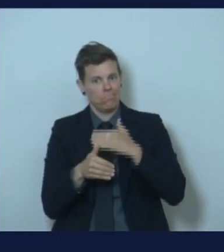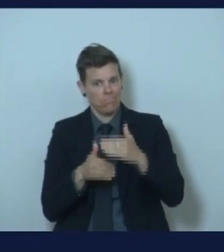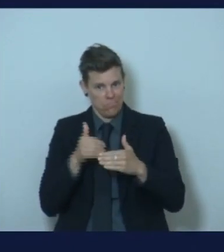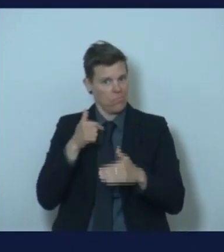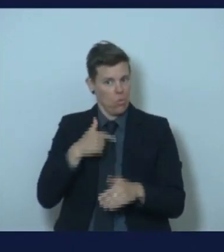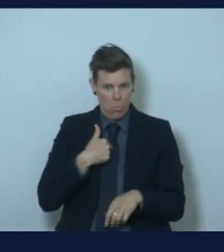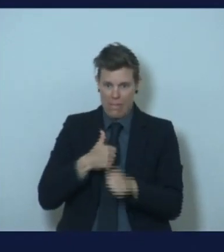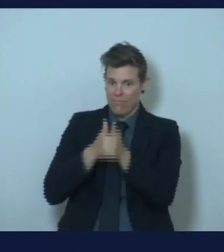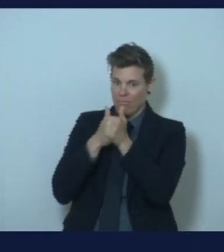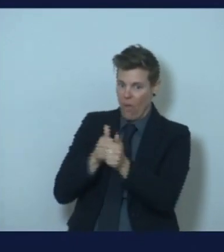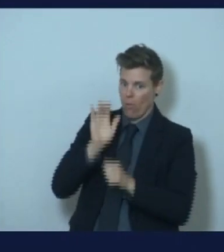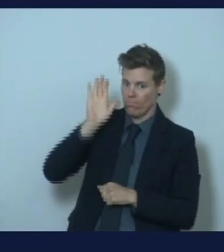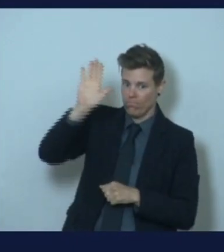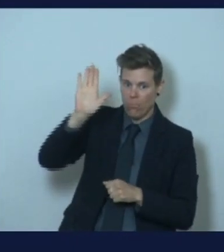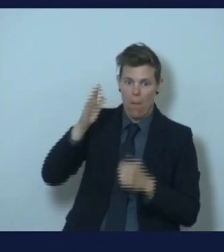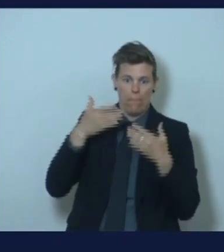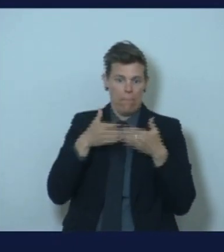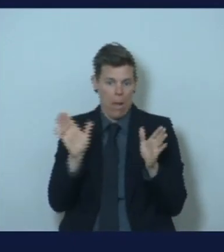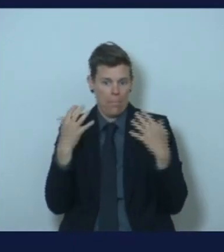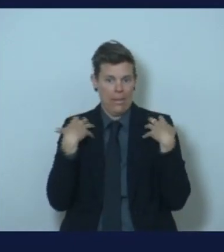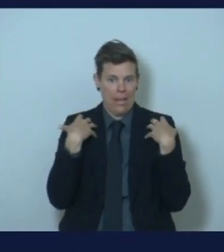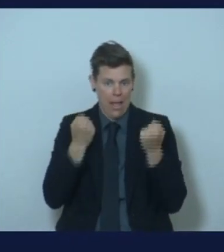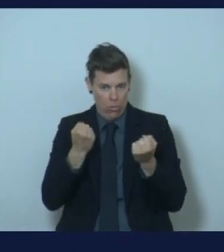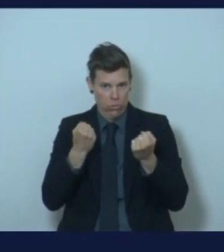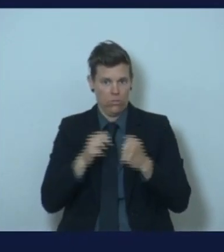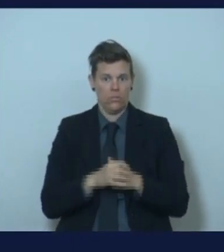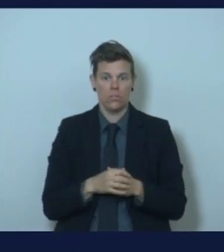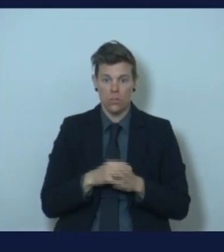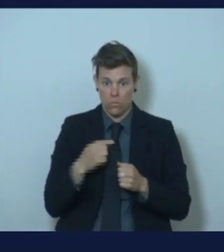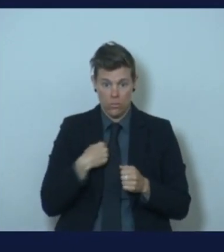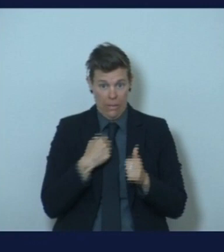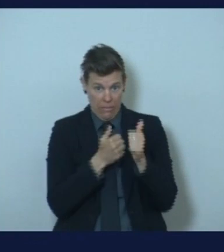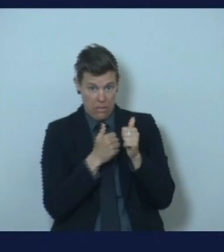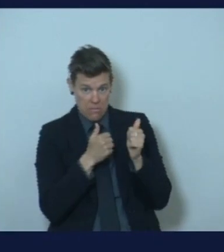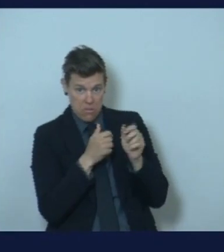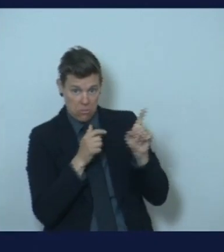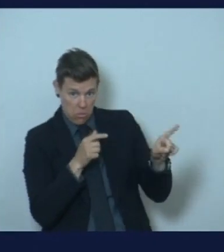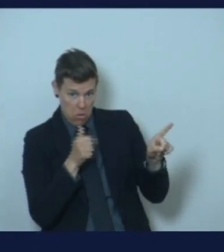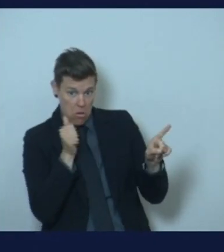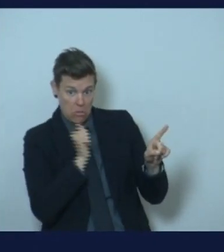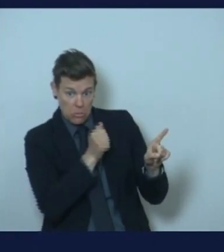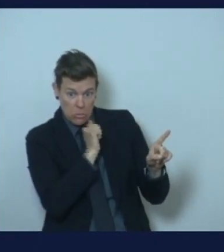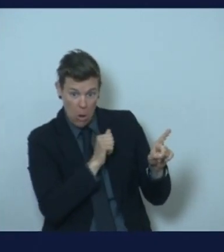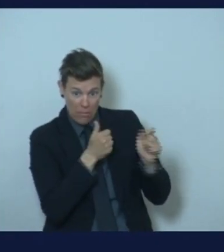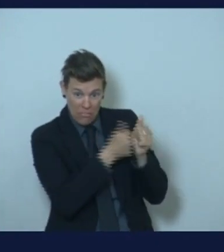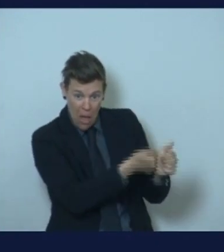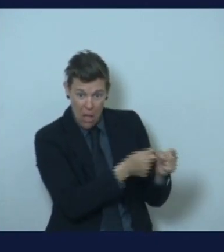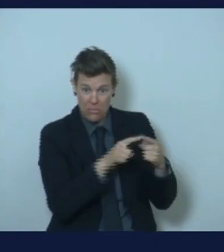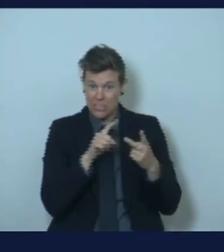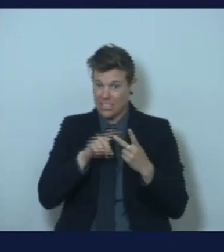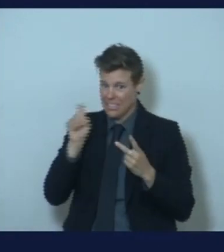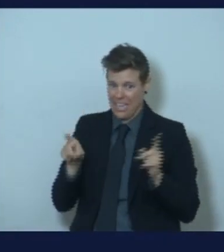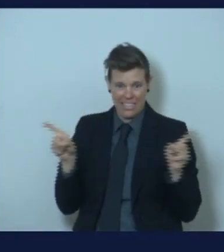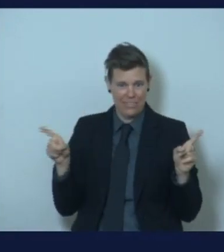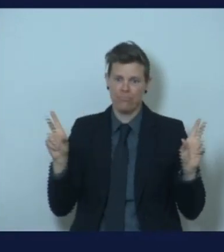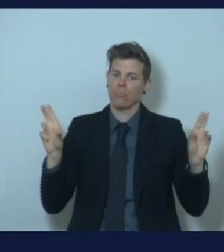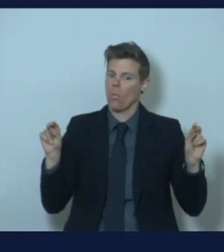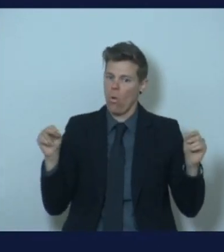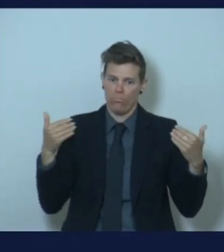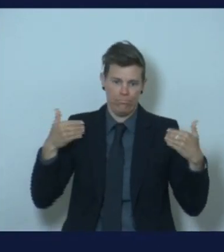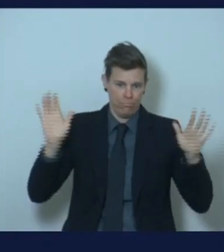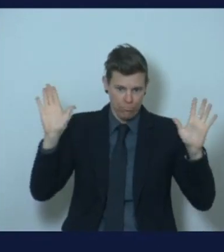Texas, I'm following our public health data, but I'm recognizing that they've already had to go back a couple of steps in some of